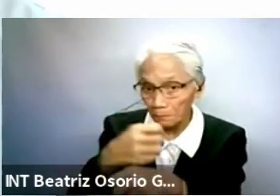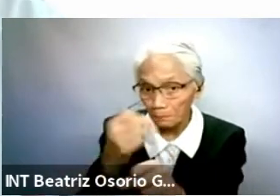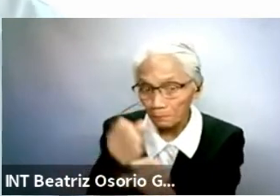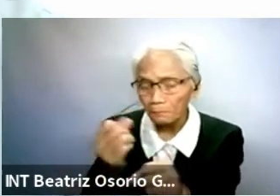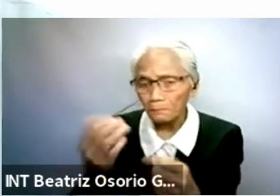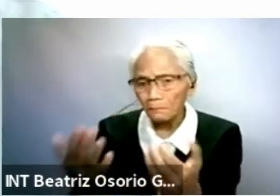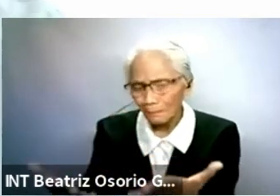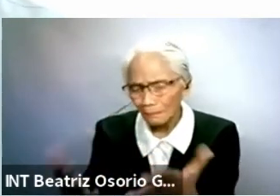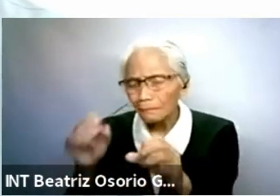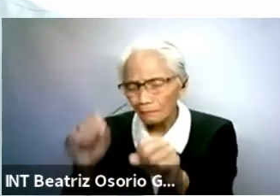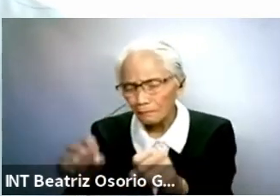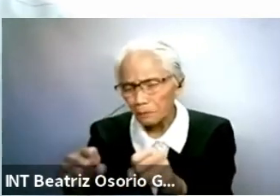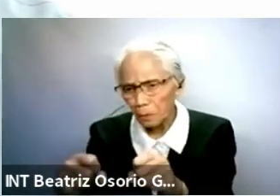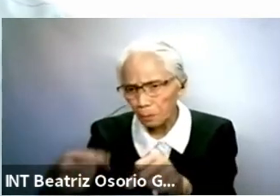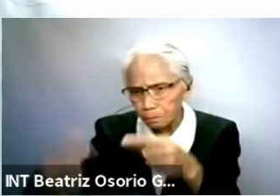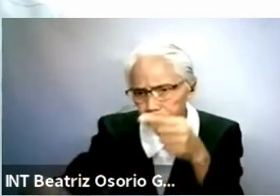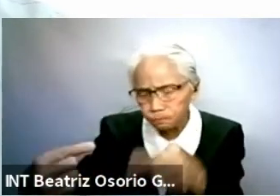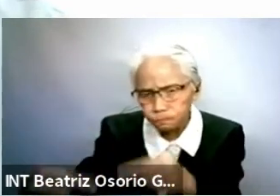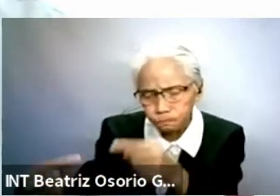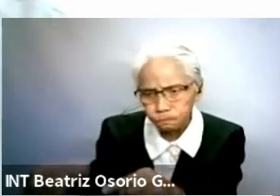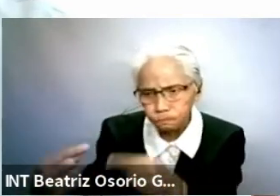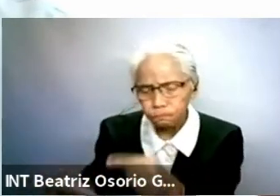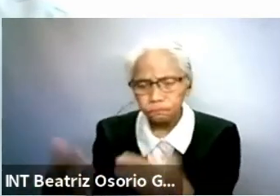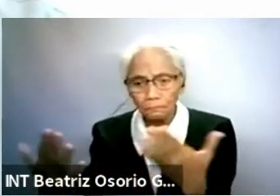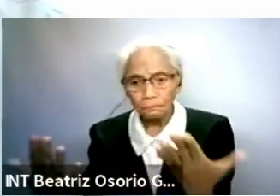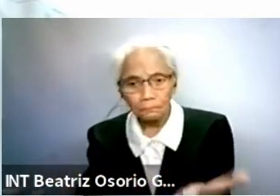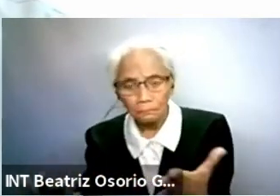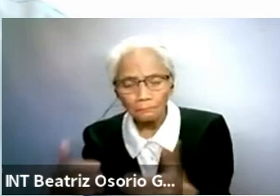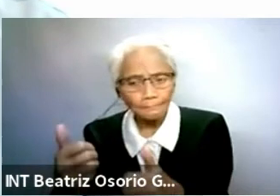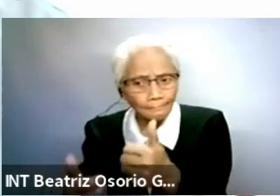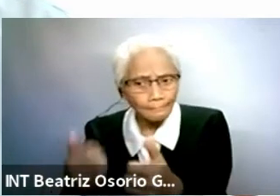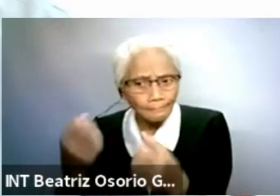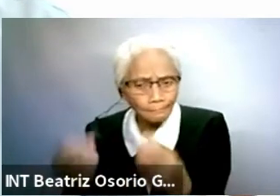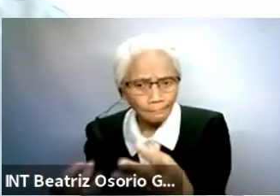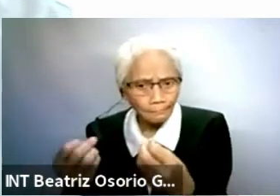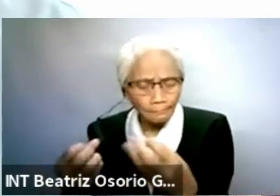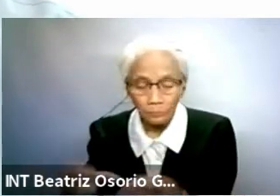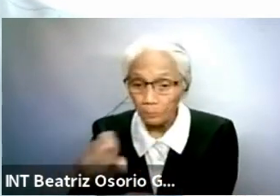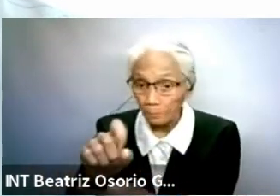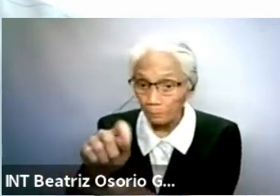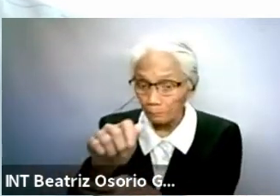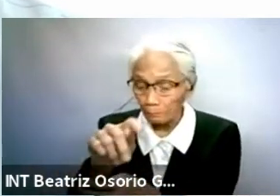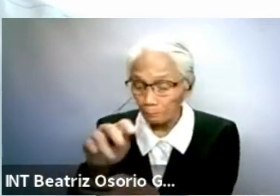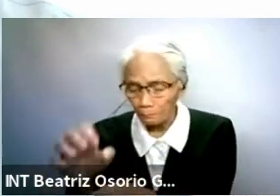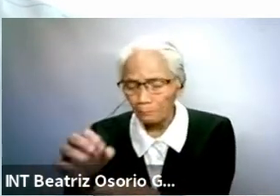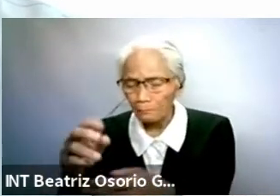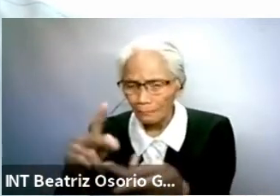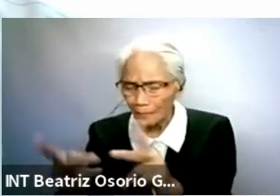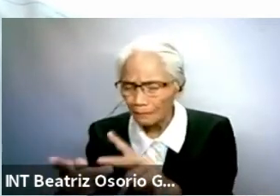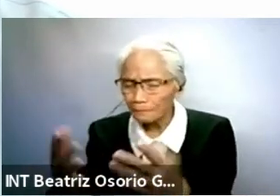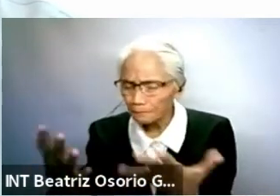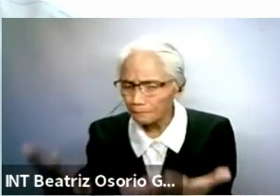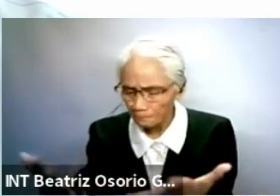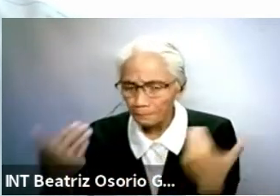therefore, you could argue in a sort of a perverse way that many states parties were part of the process of